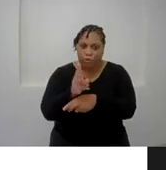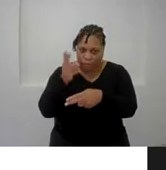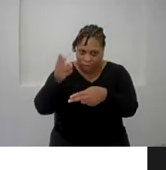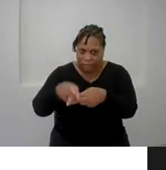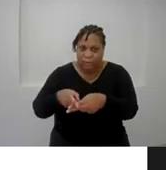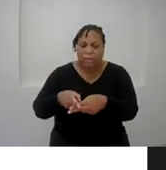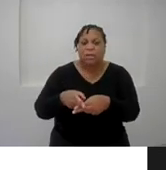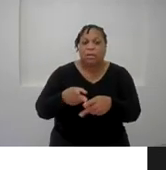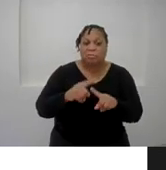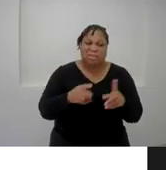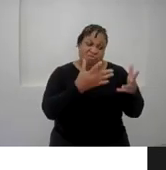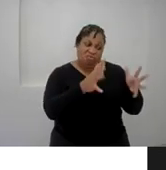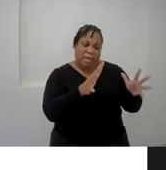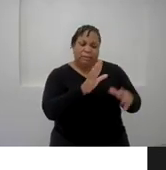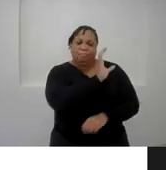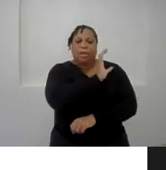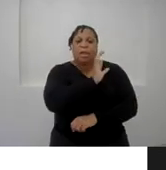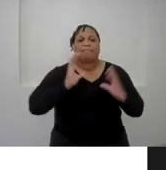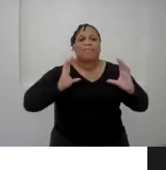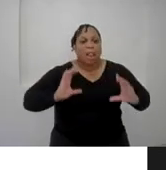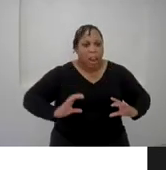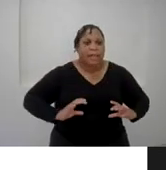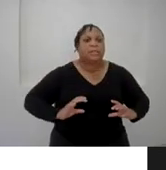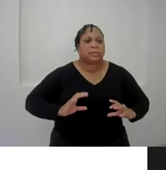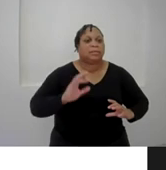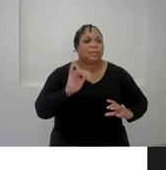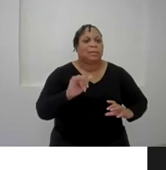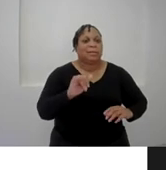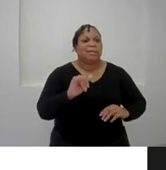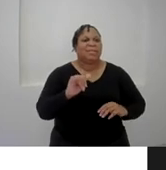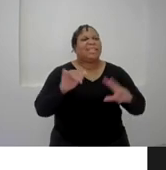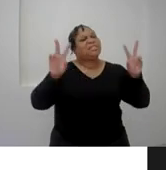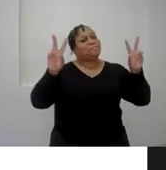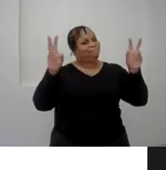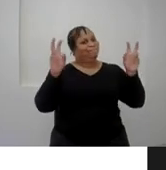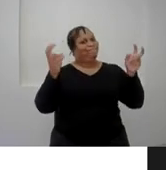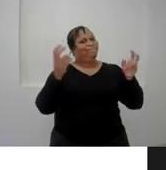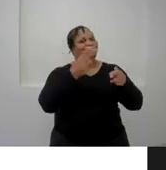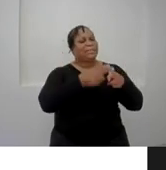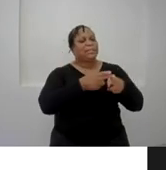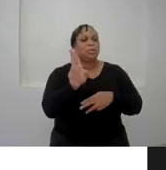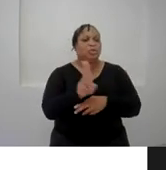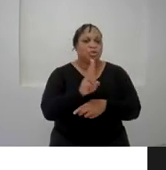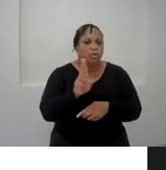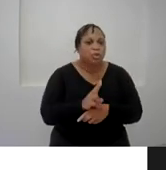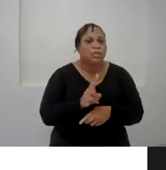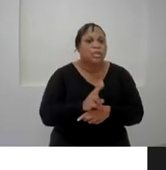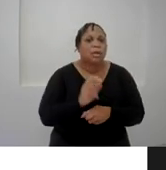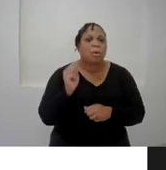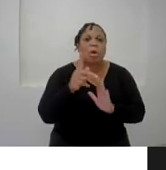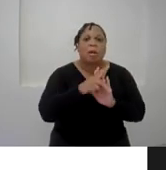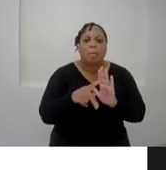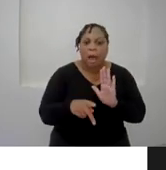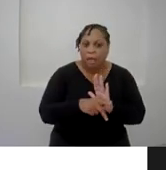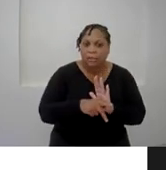wanted to be called clients. So that's the terminology that we're now using. All our policies, as they're